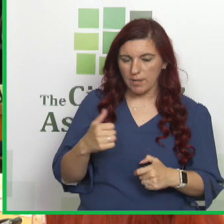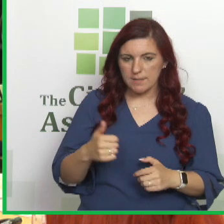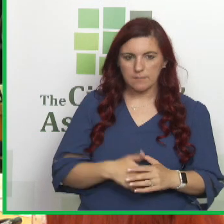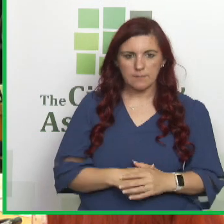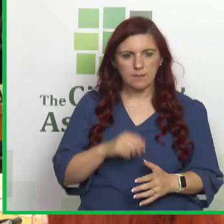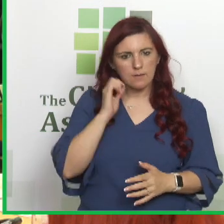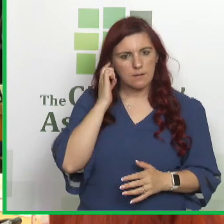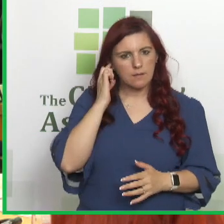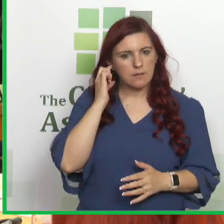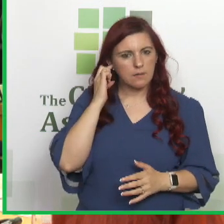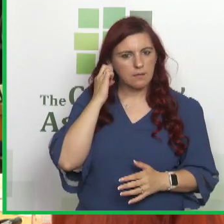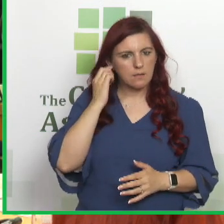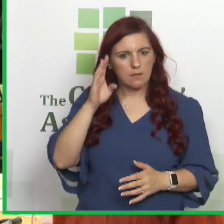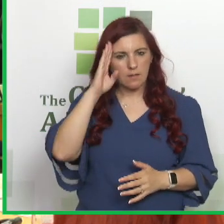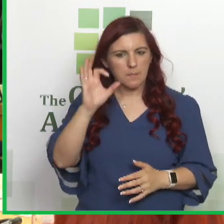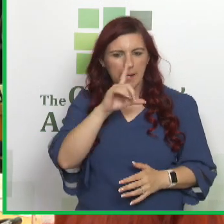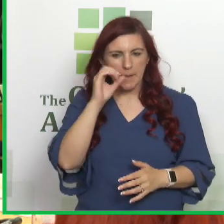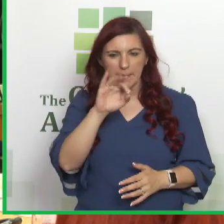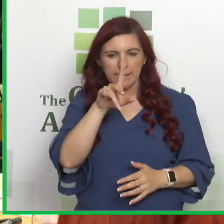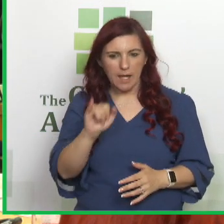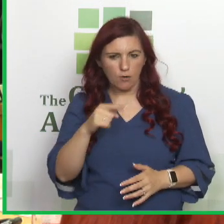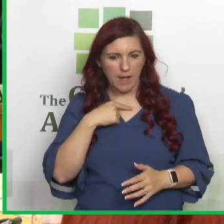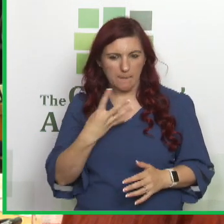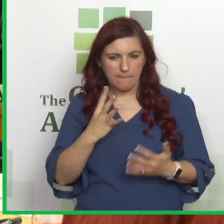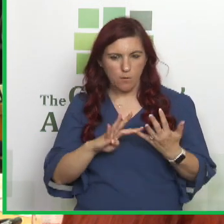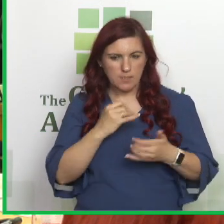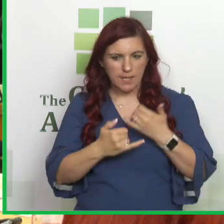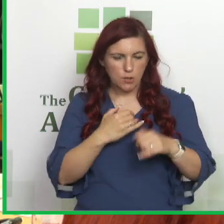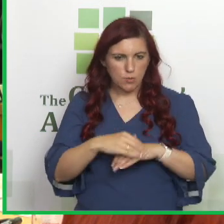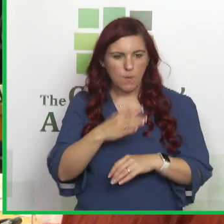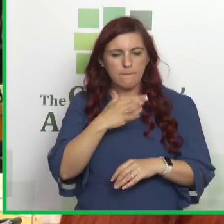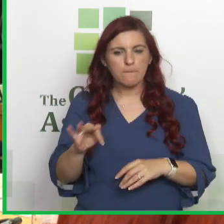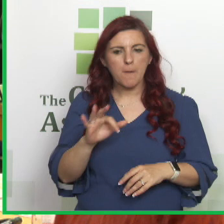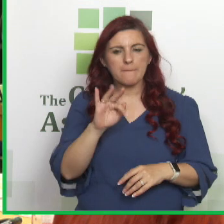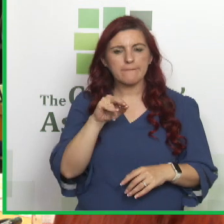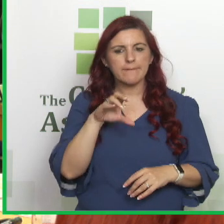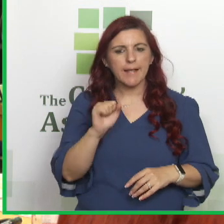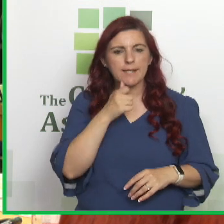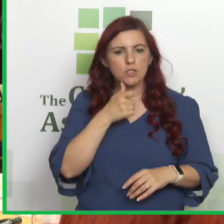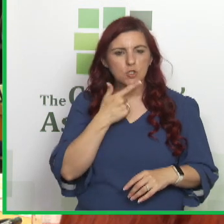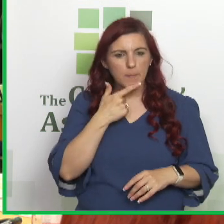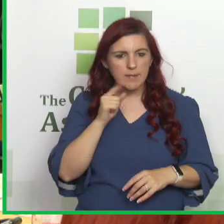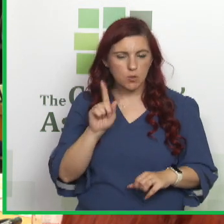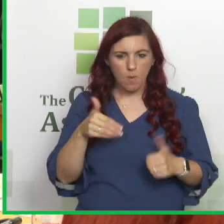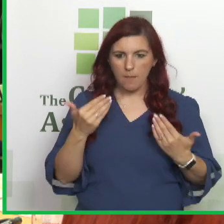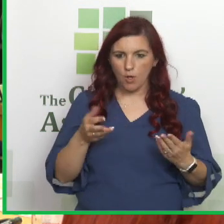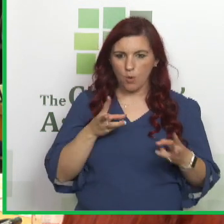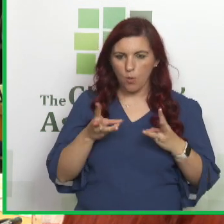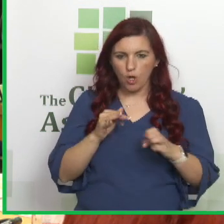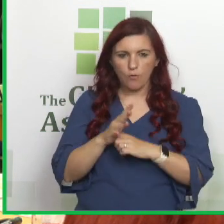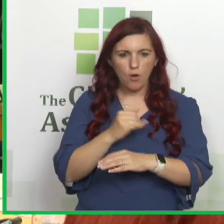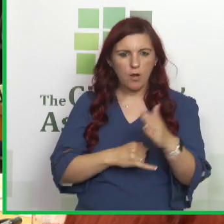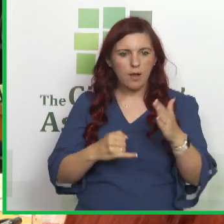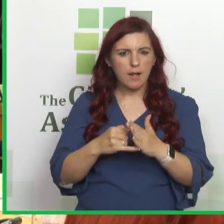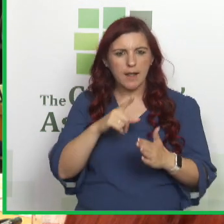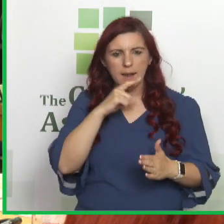my name is Gary O'Hare. I'm 49 years old and originally from Finglas in Dublin. I'm currently working for an organisation